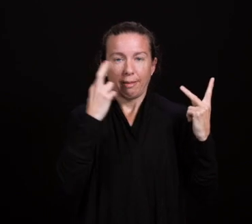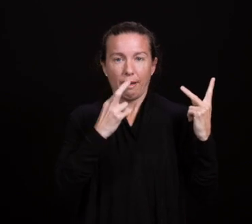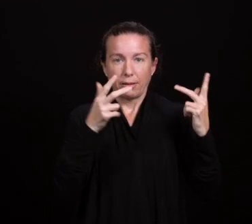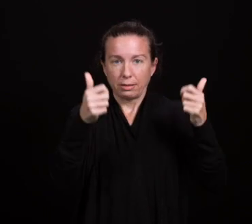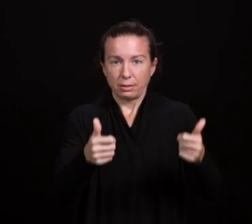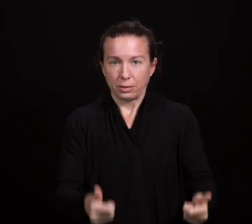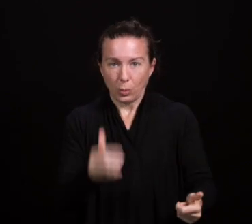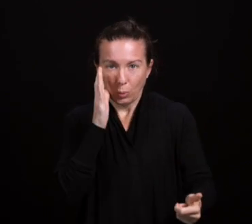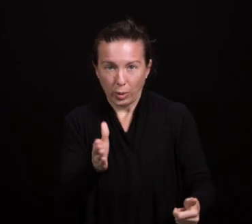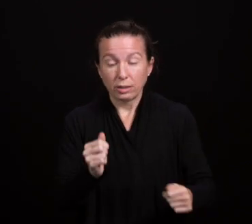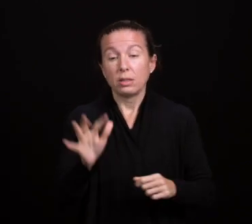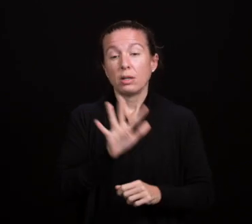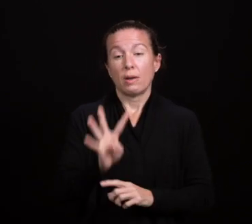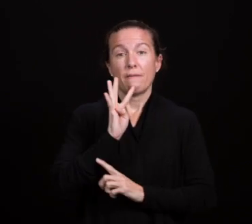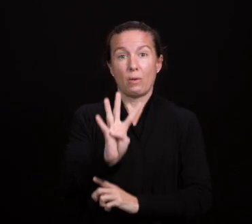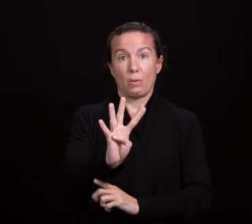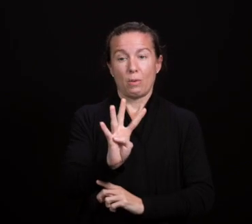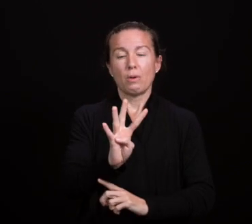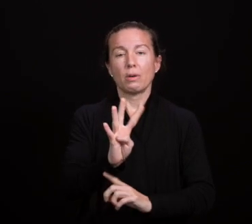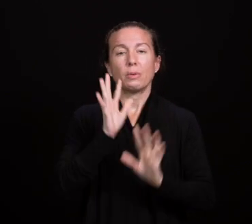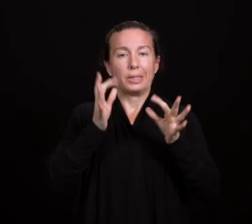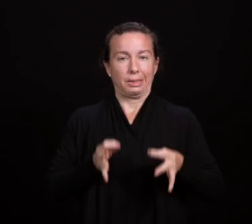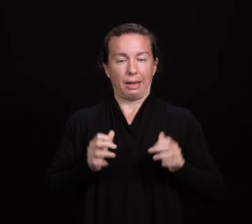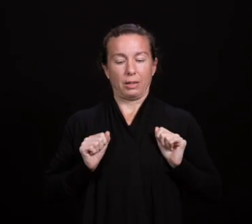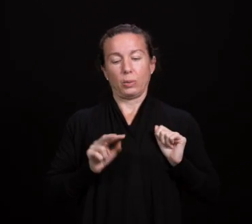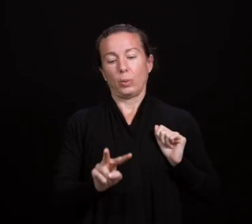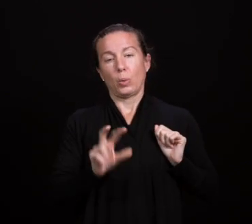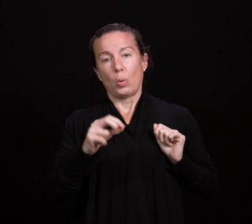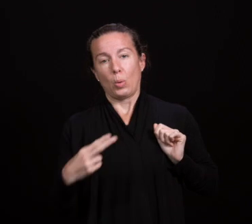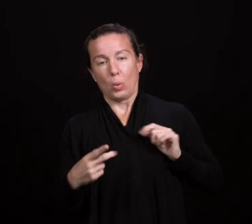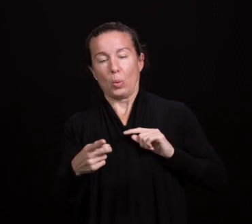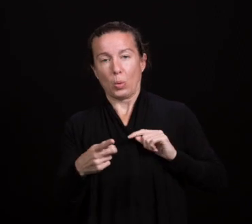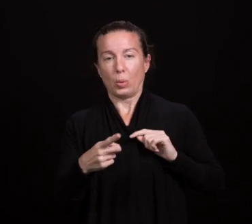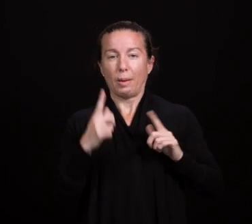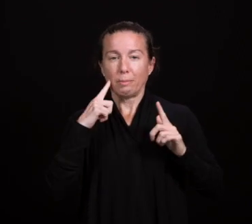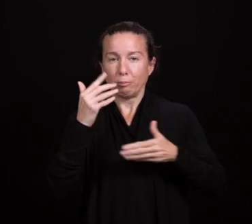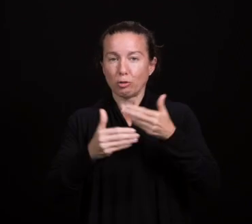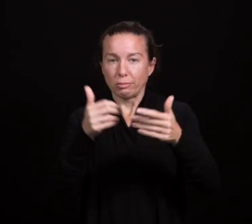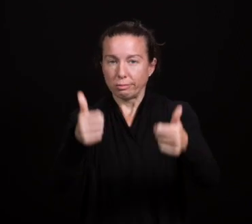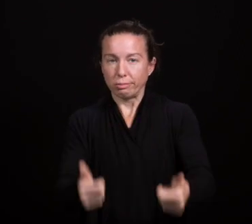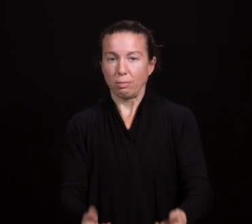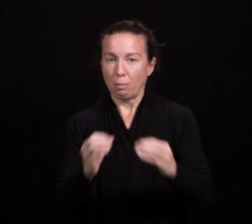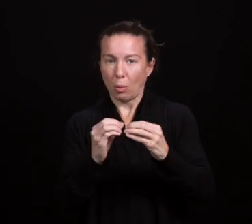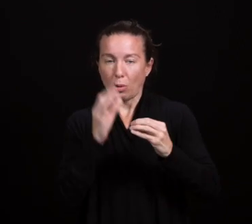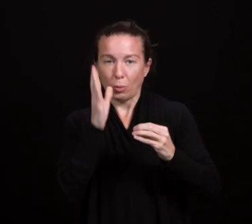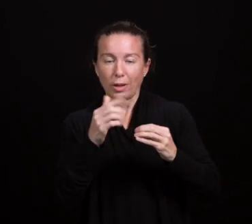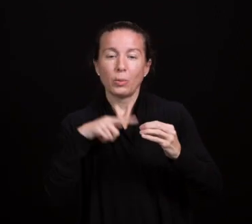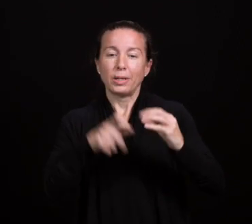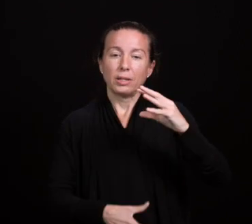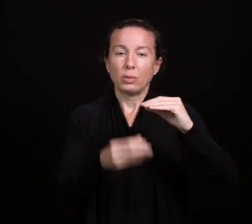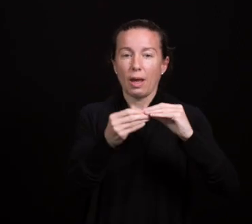loss. So at 4 years old, we decided, since it is a progressive loss, we need to add another modality to